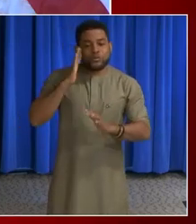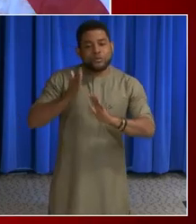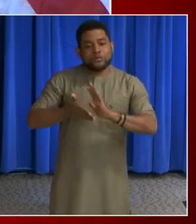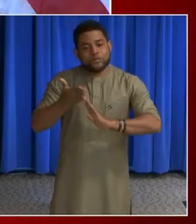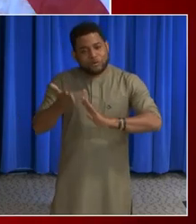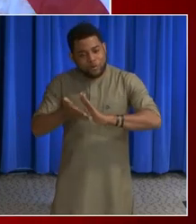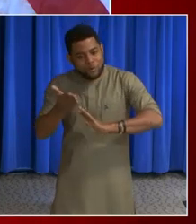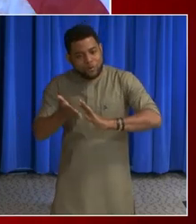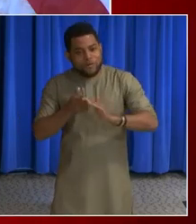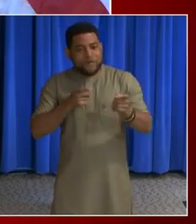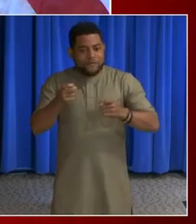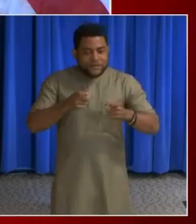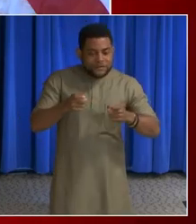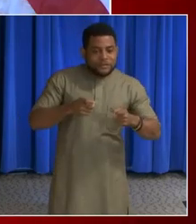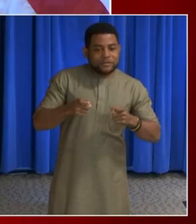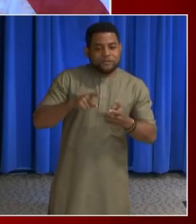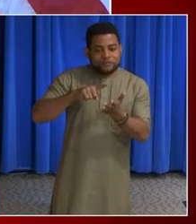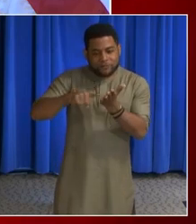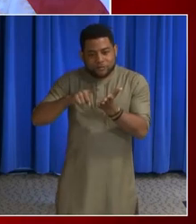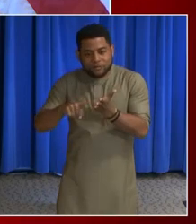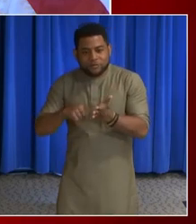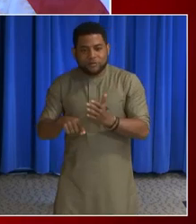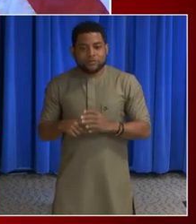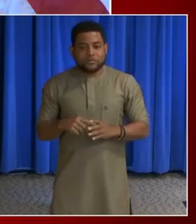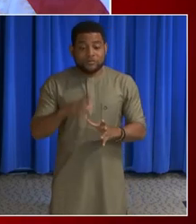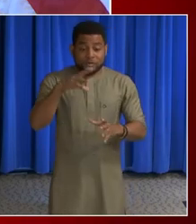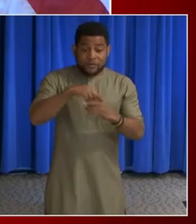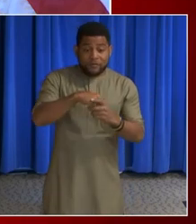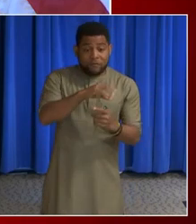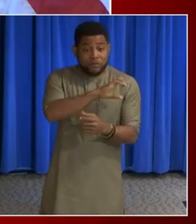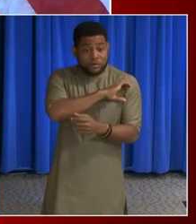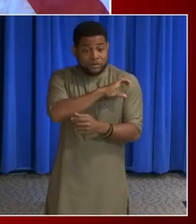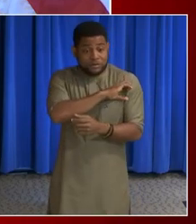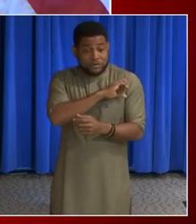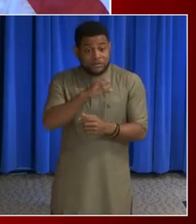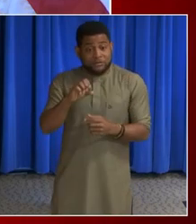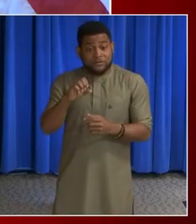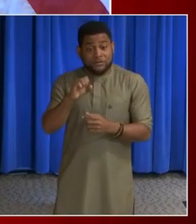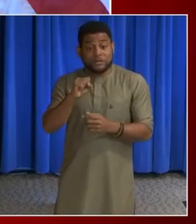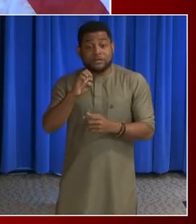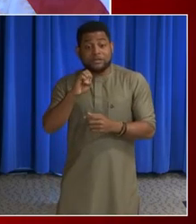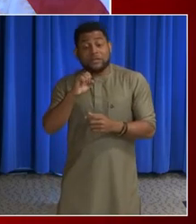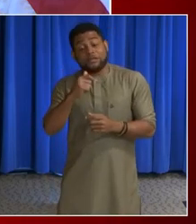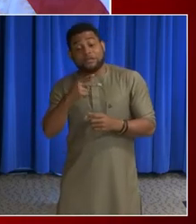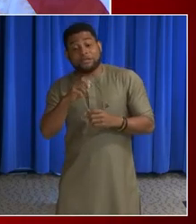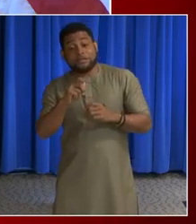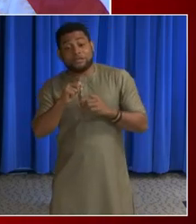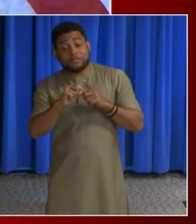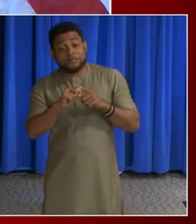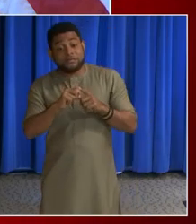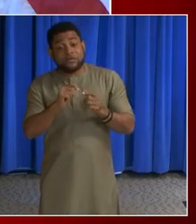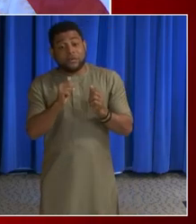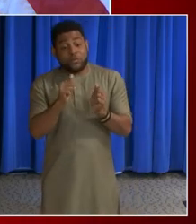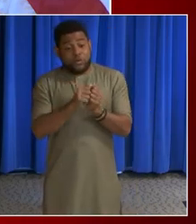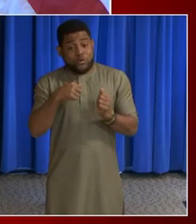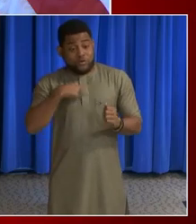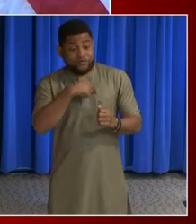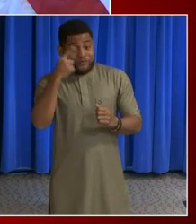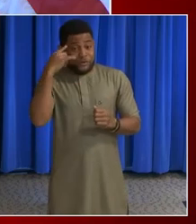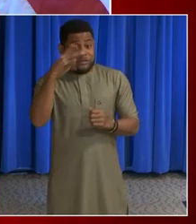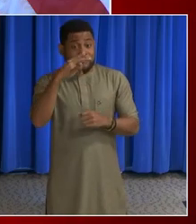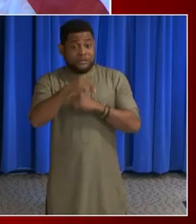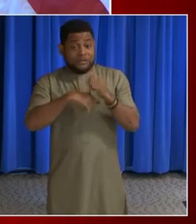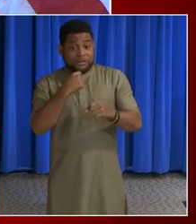investigation. The involved sergeant has been a member of the department for 17 years and is assigned to the 4th District. He remains